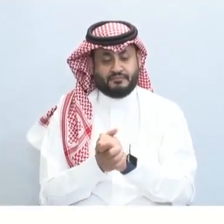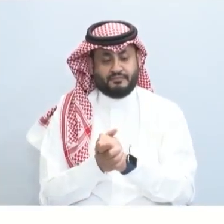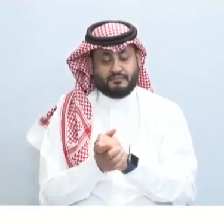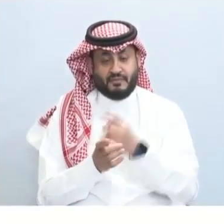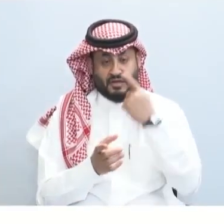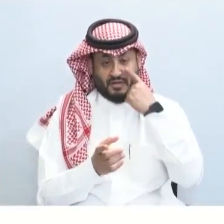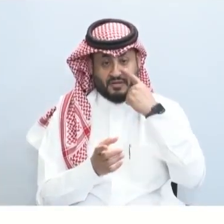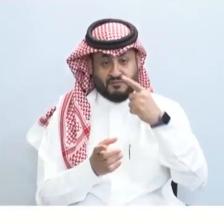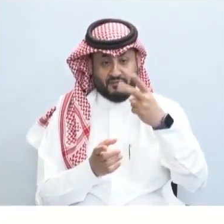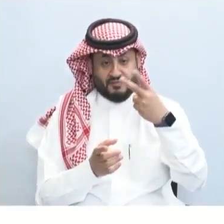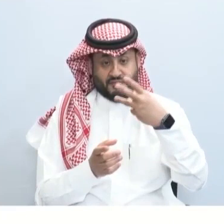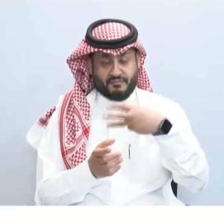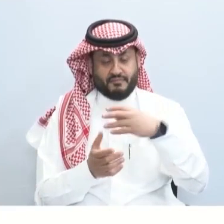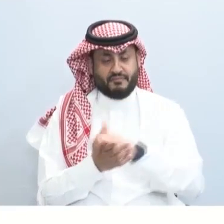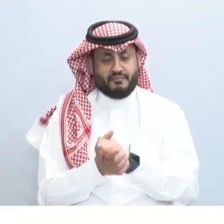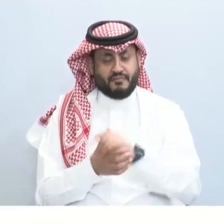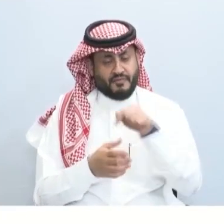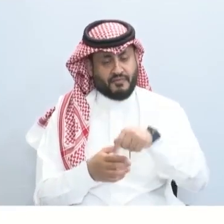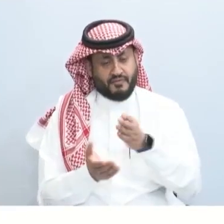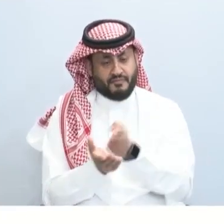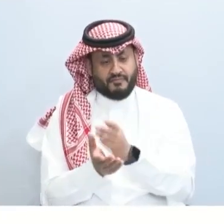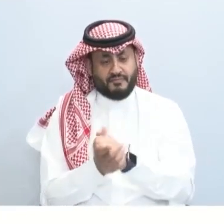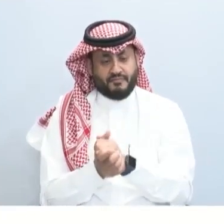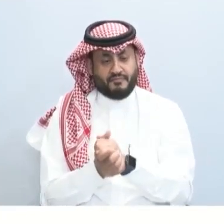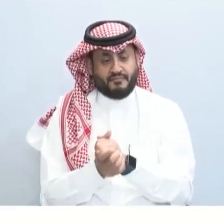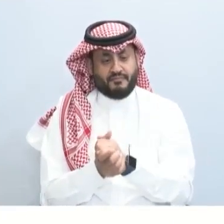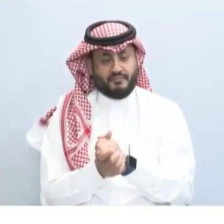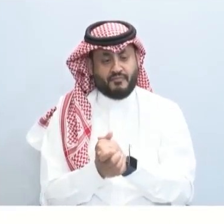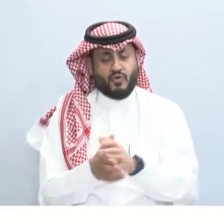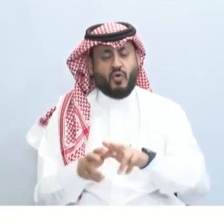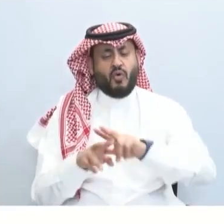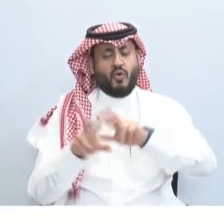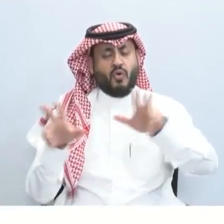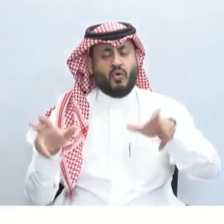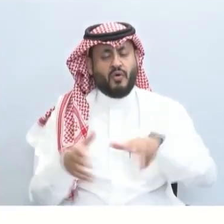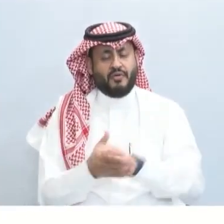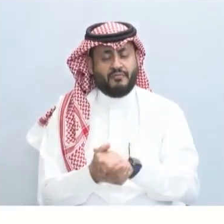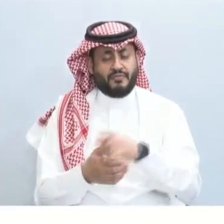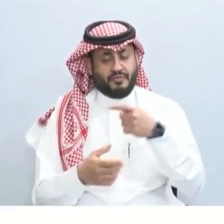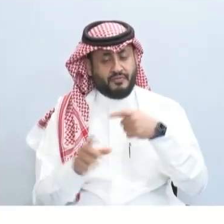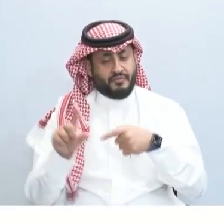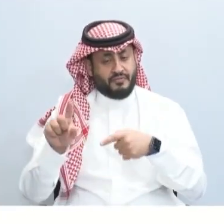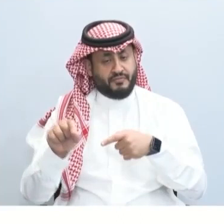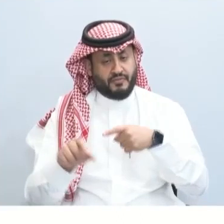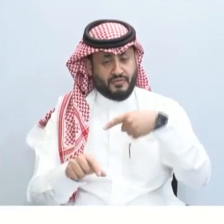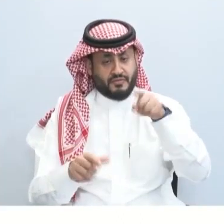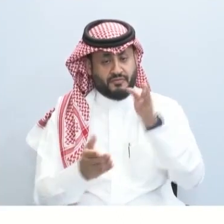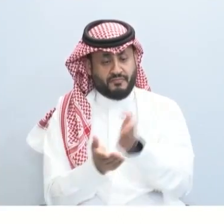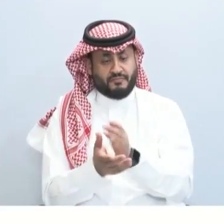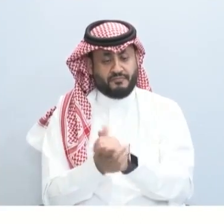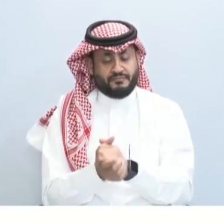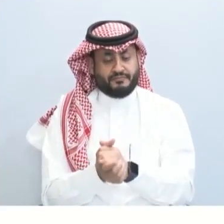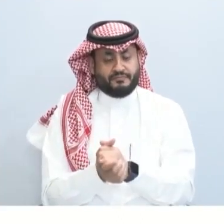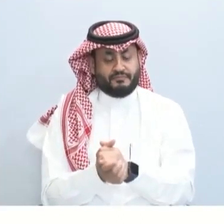the vision will come true and all will be good and right.